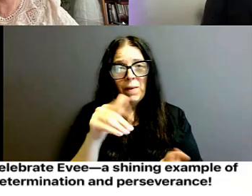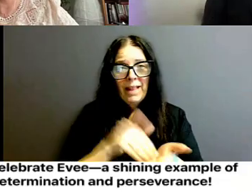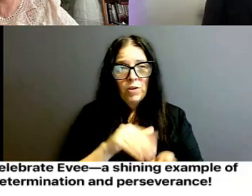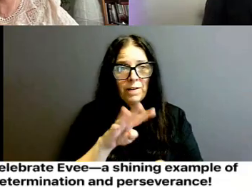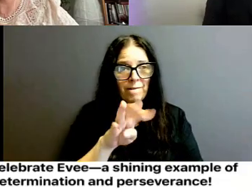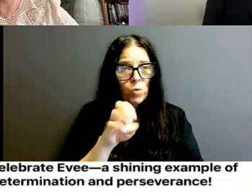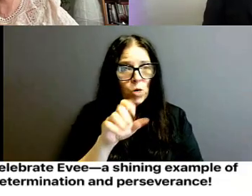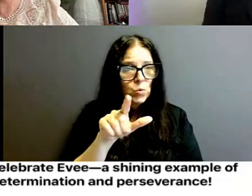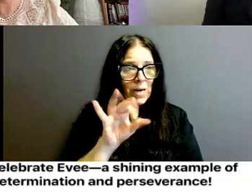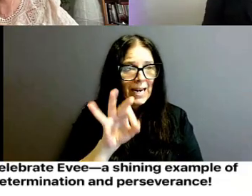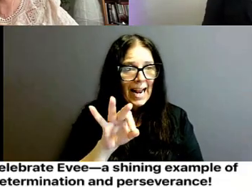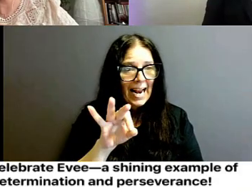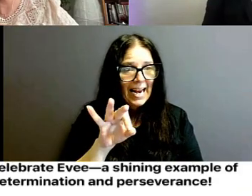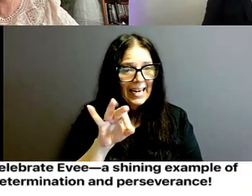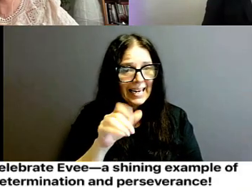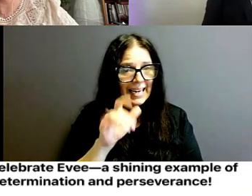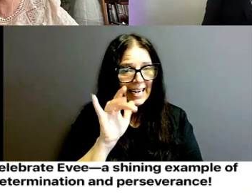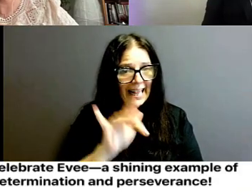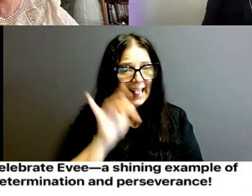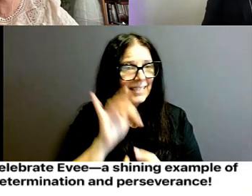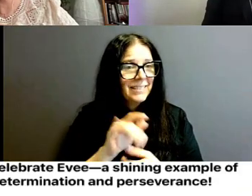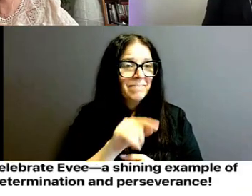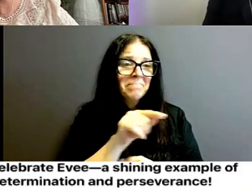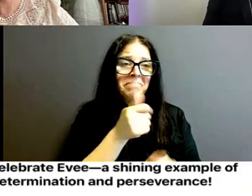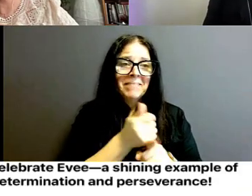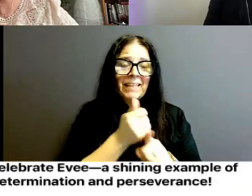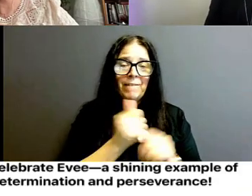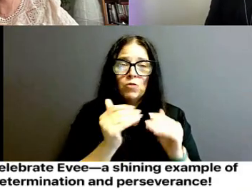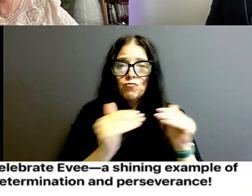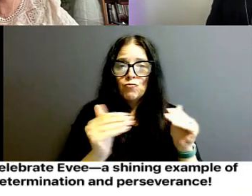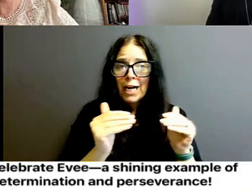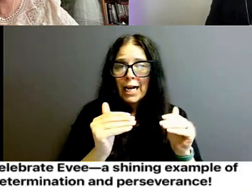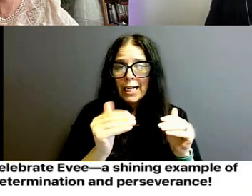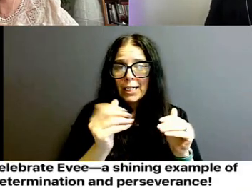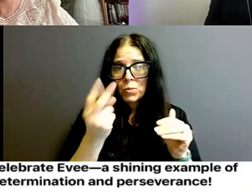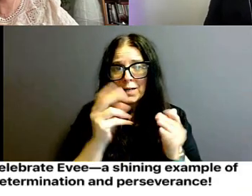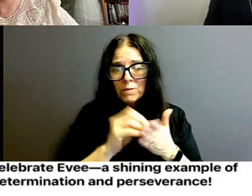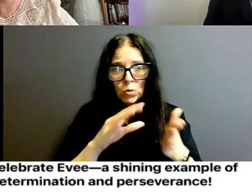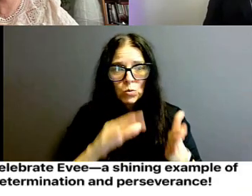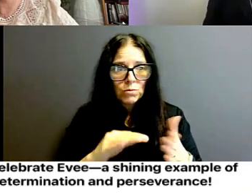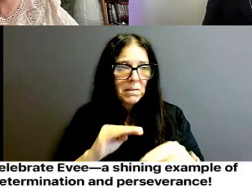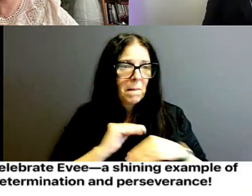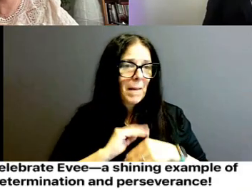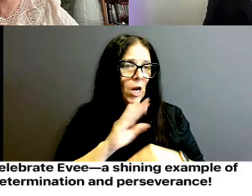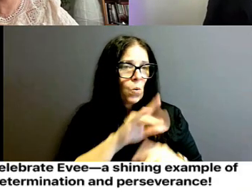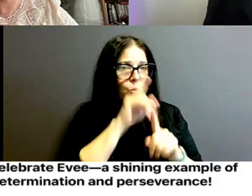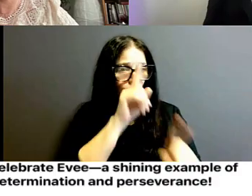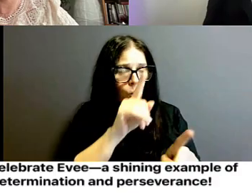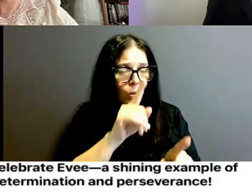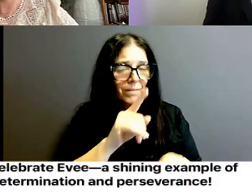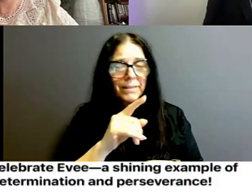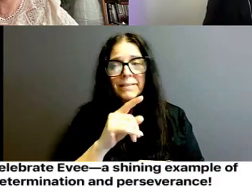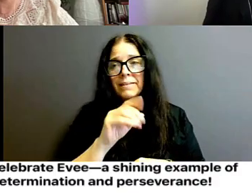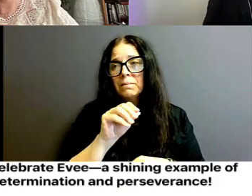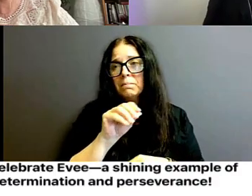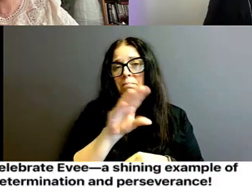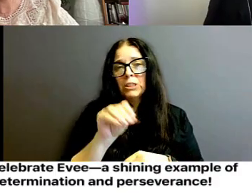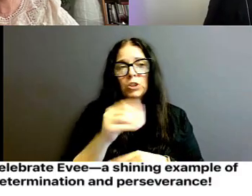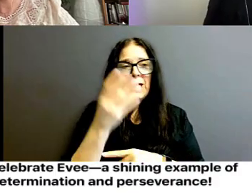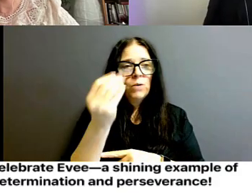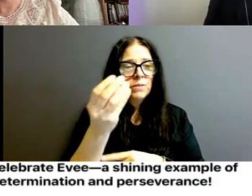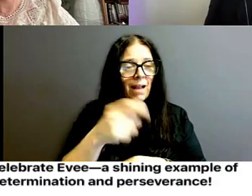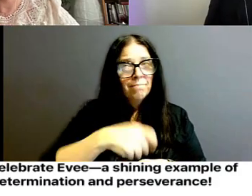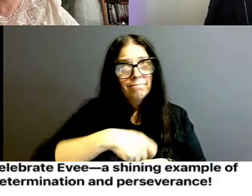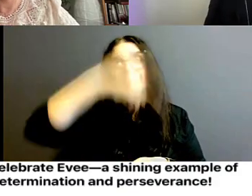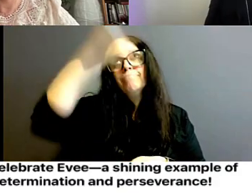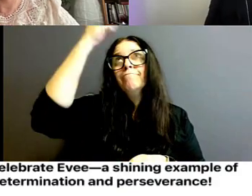21,429 clicks. Just a grade 12 student who met her goals. We took a picture outside. She threw the graduation cap, and there we